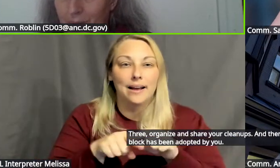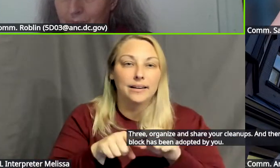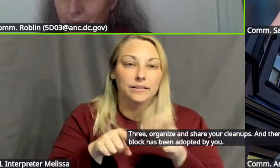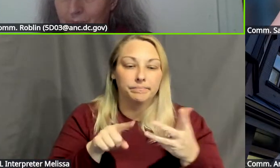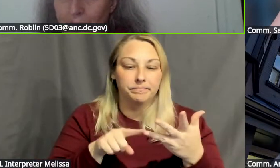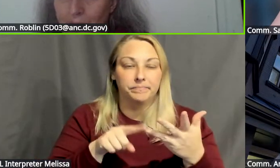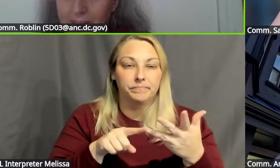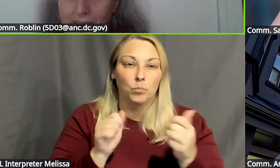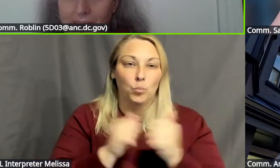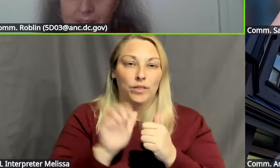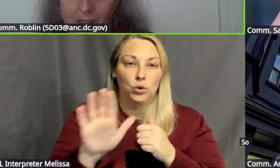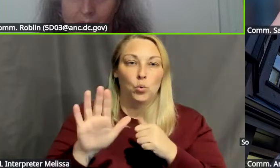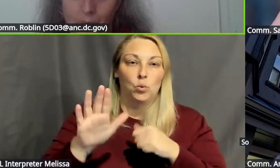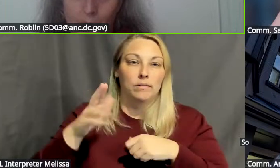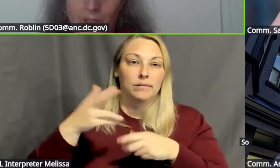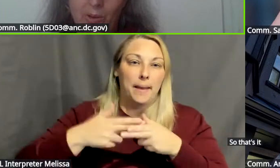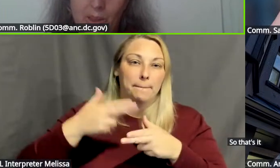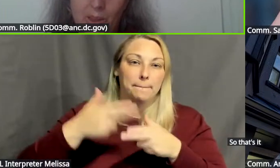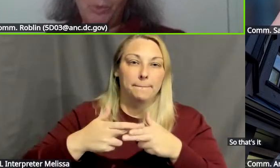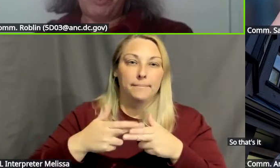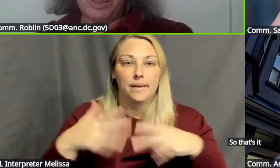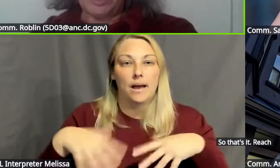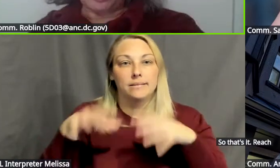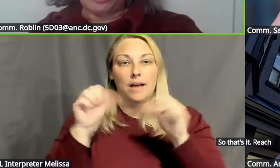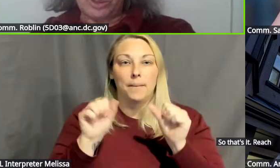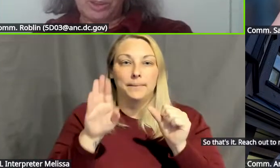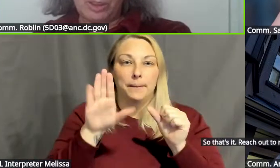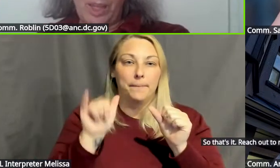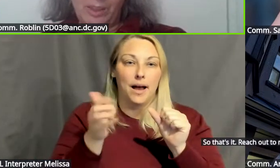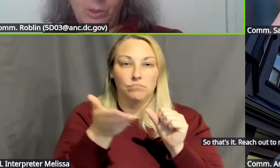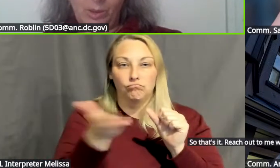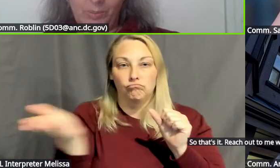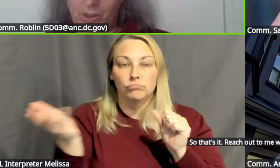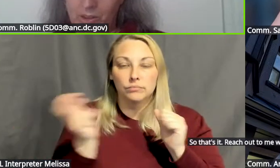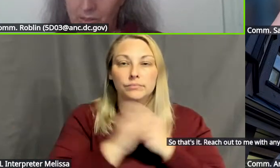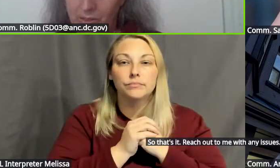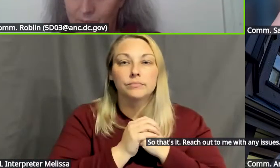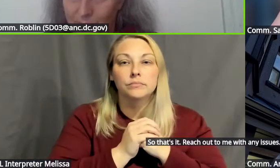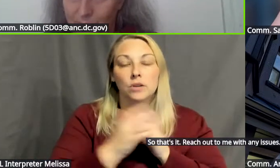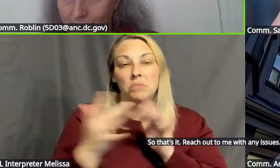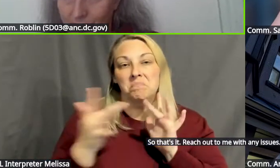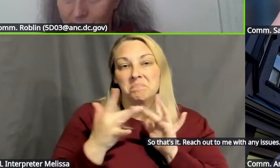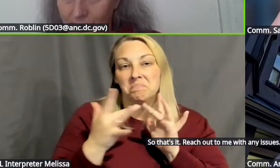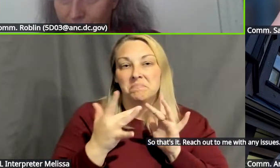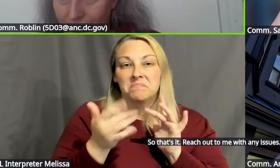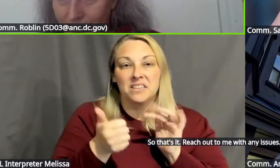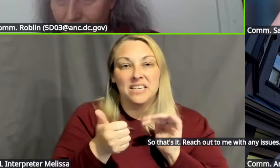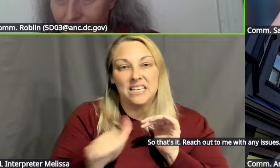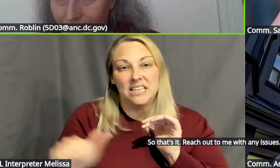So that's it. Reach out to me with any issues. Thank you so much.